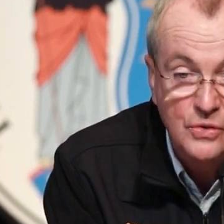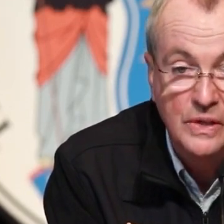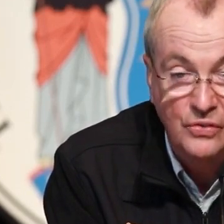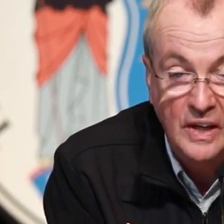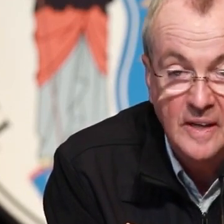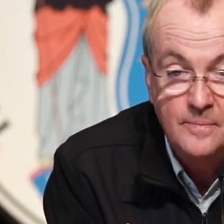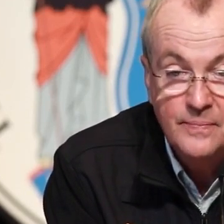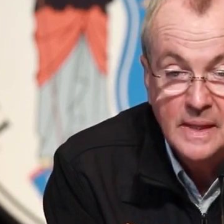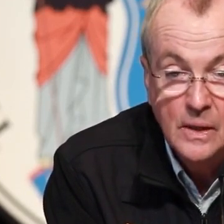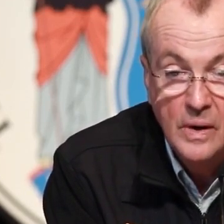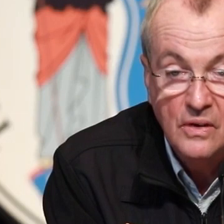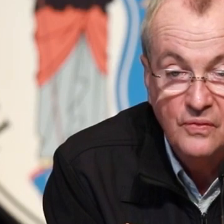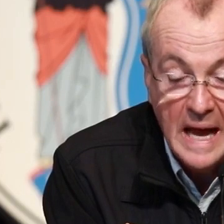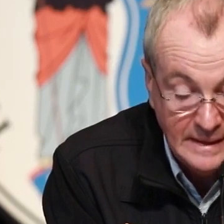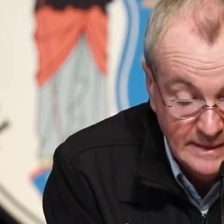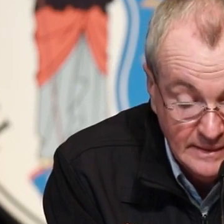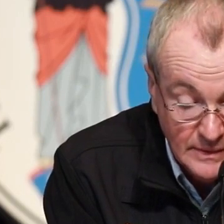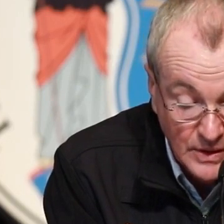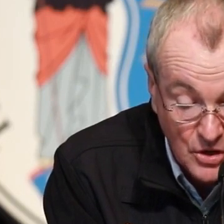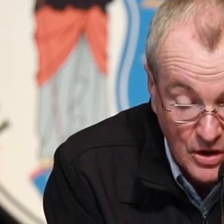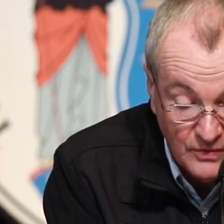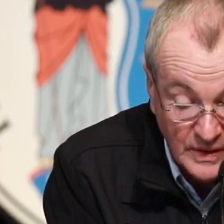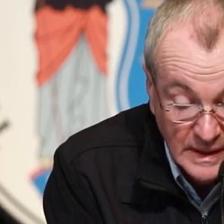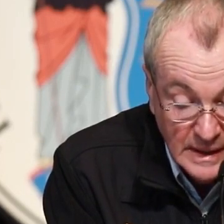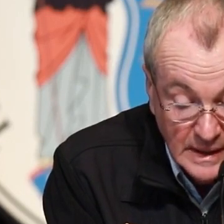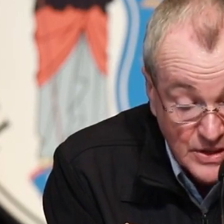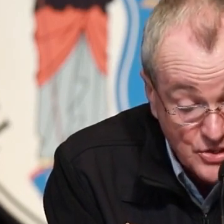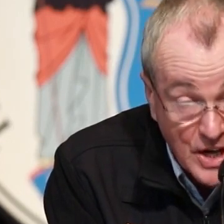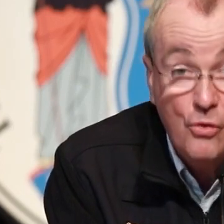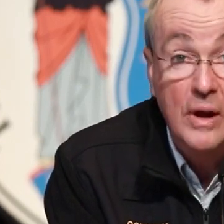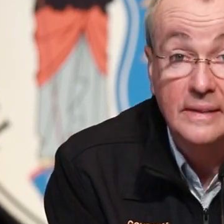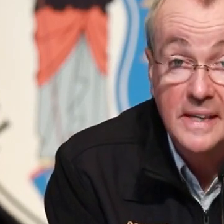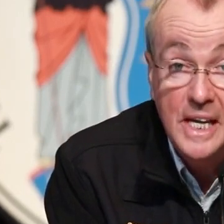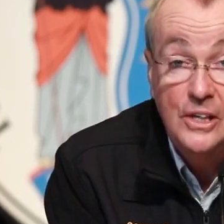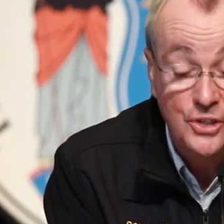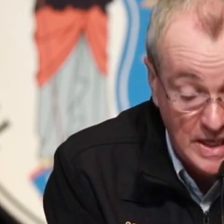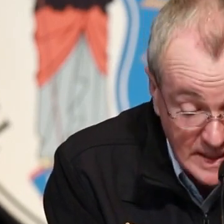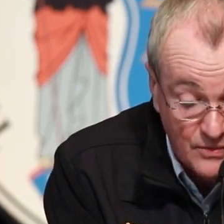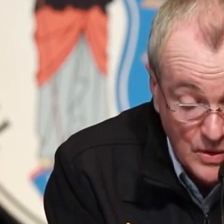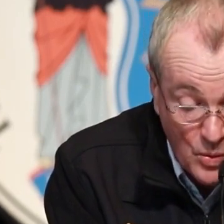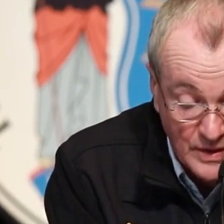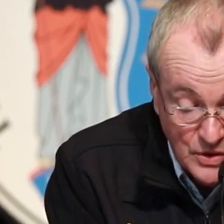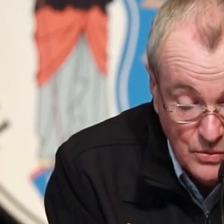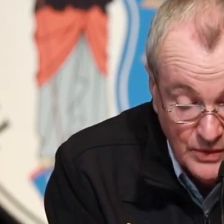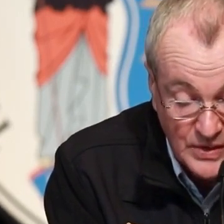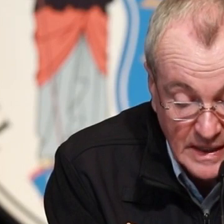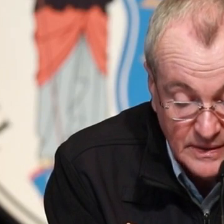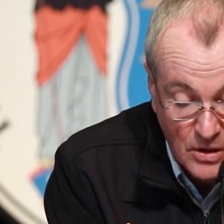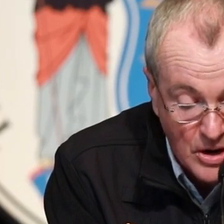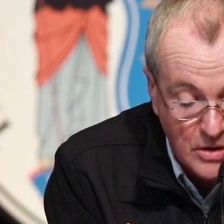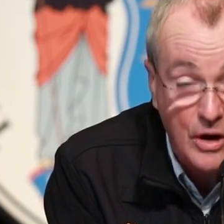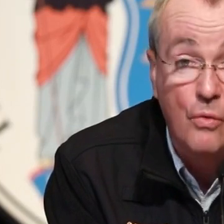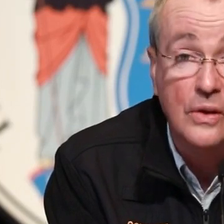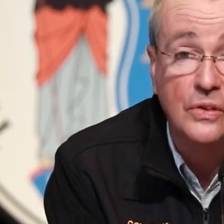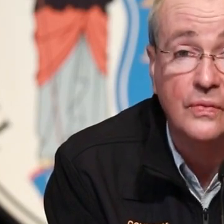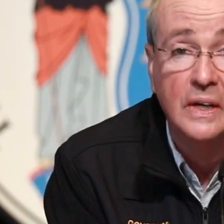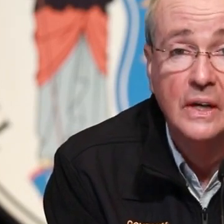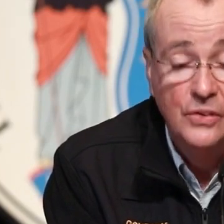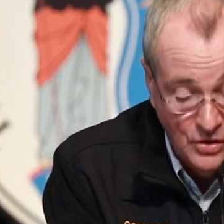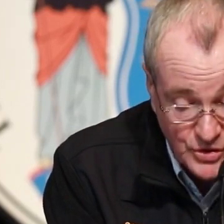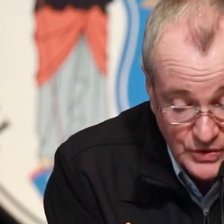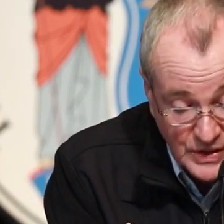and as you could see, we are flattening the curve. This is a credit to each and every one of you who has taken to heart our